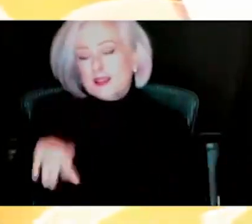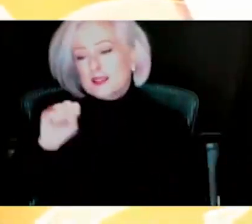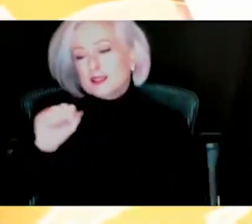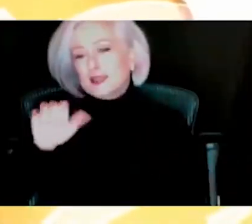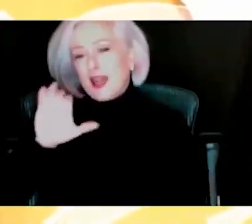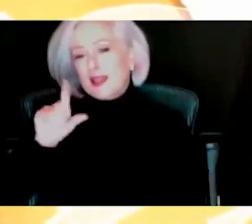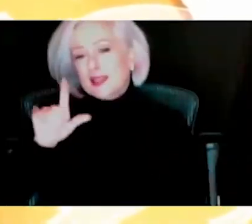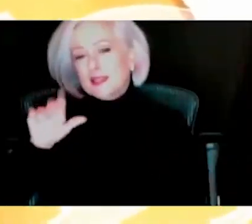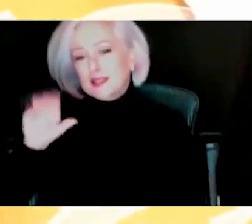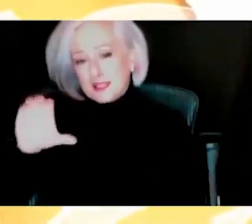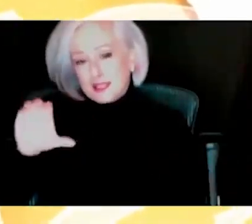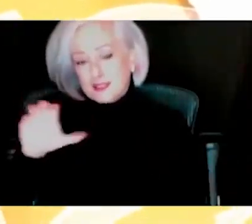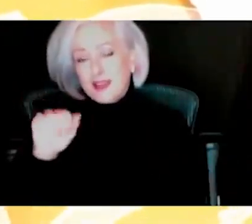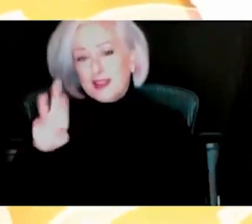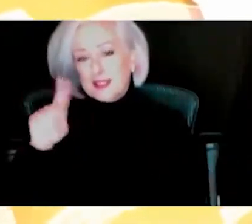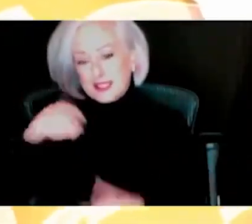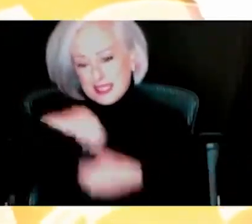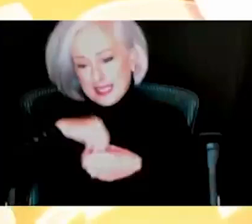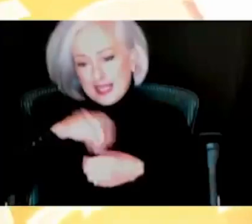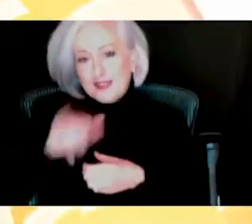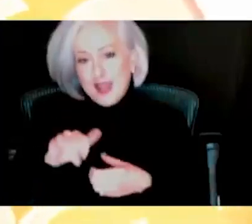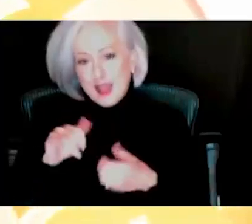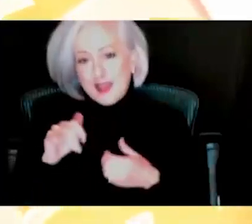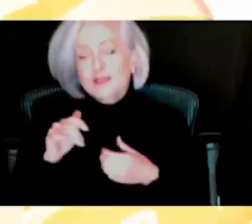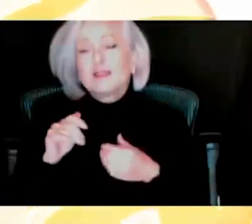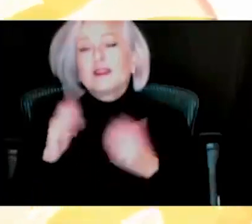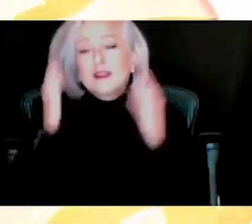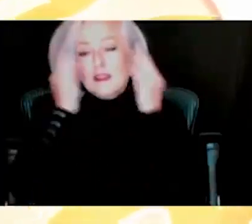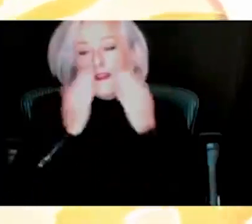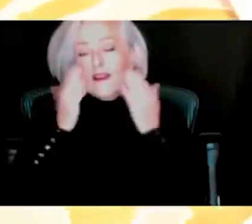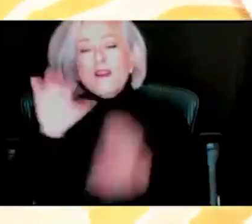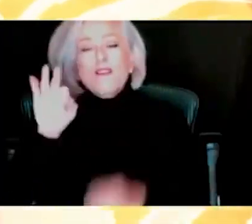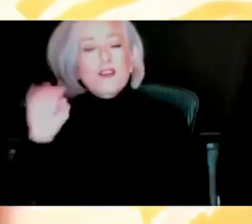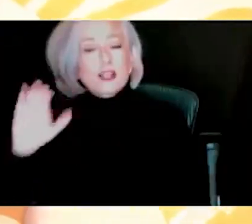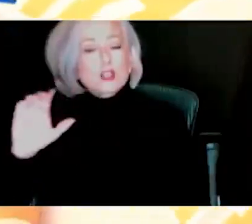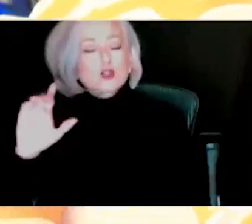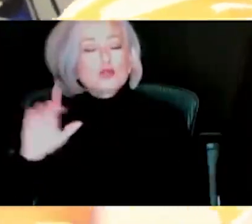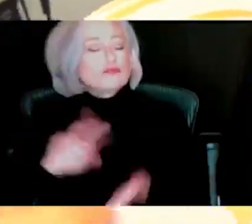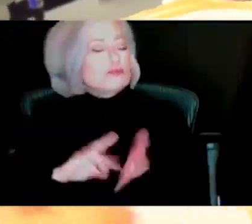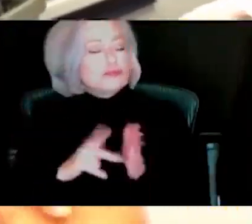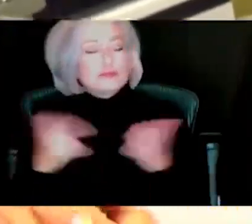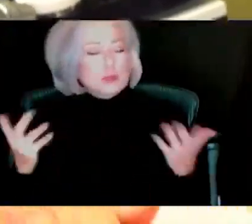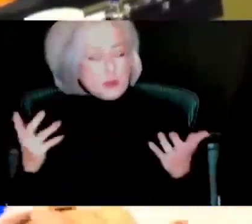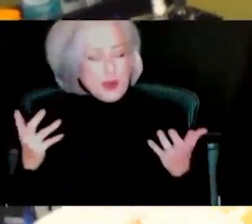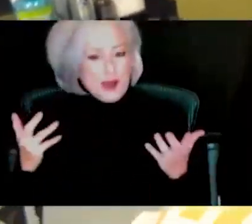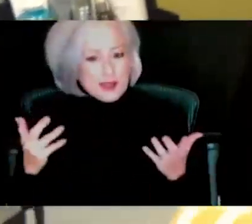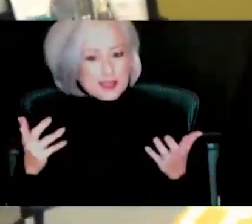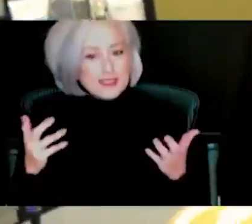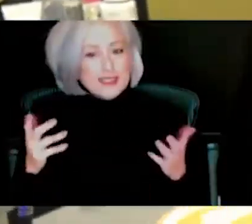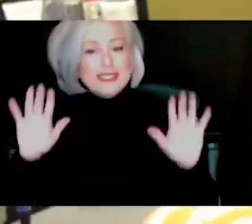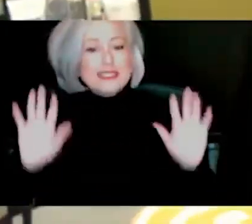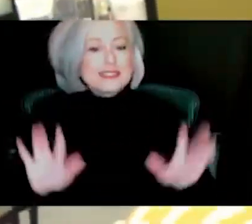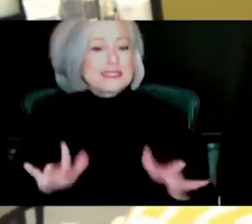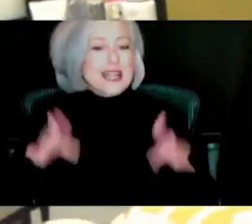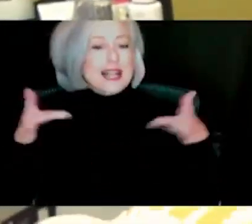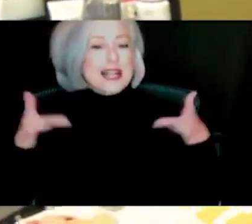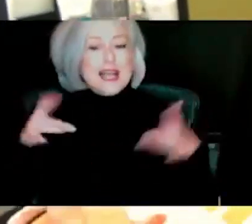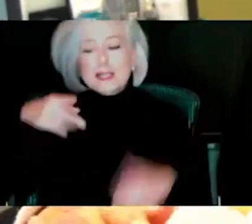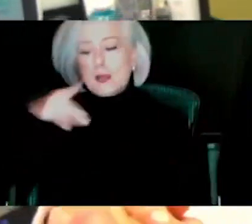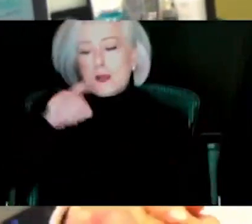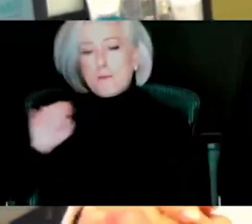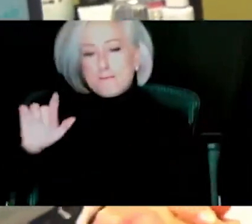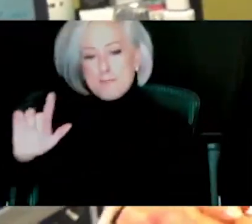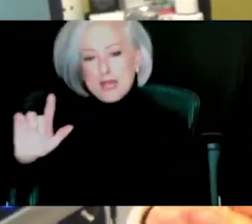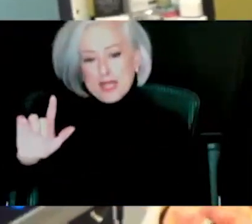this Hydrafacial. And what that does is a very light peel. And with the